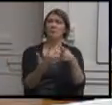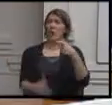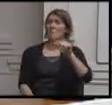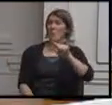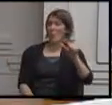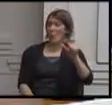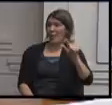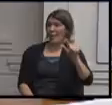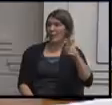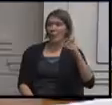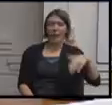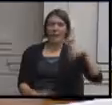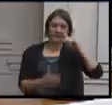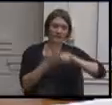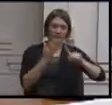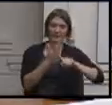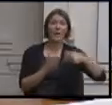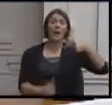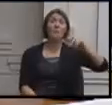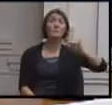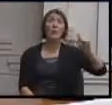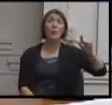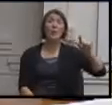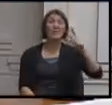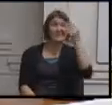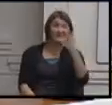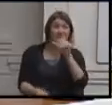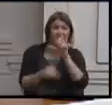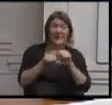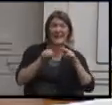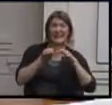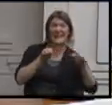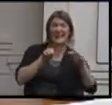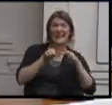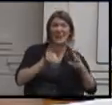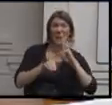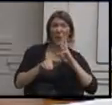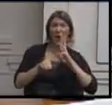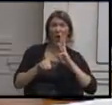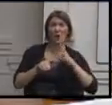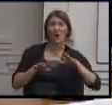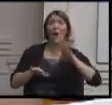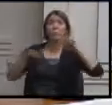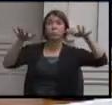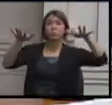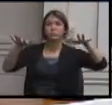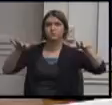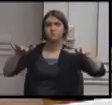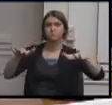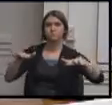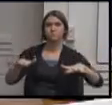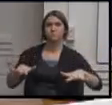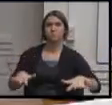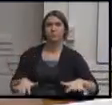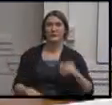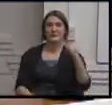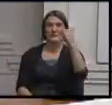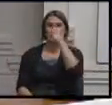have the data for that yet, because the pool is leaking water, a lot of water. and it's going to